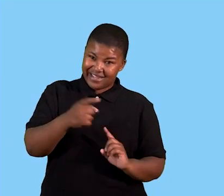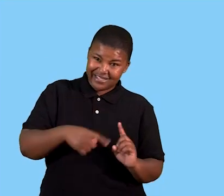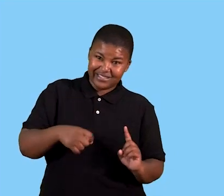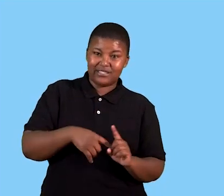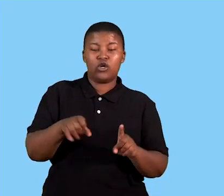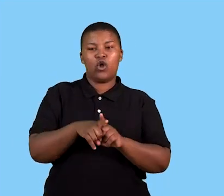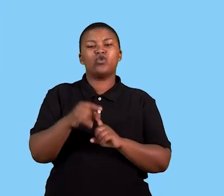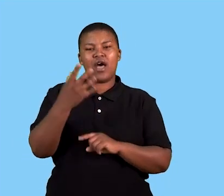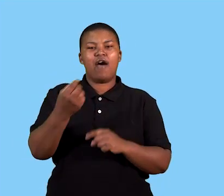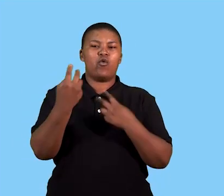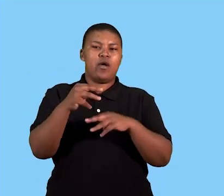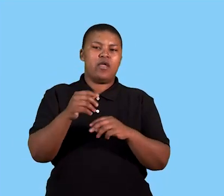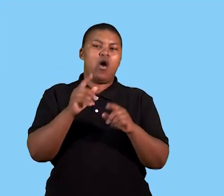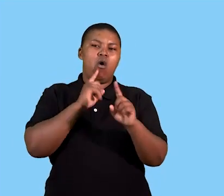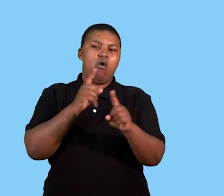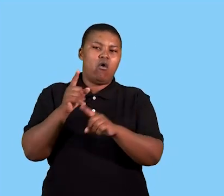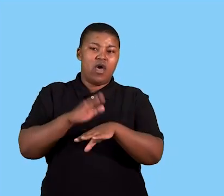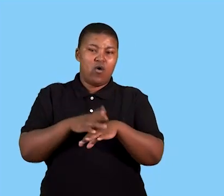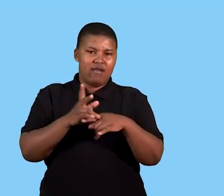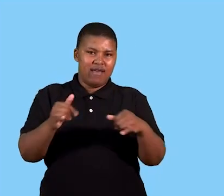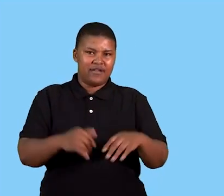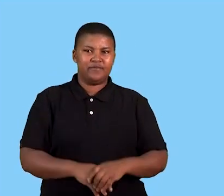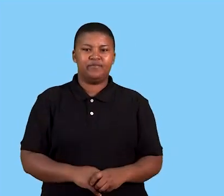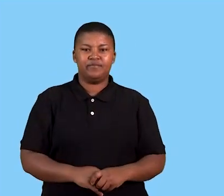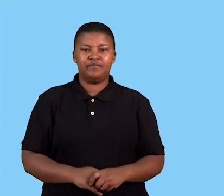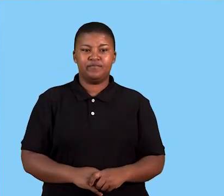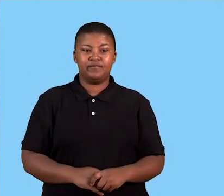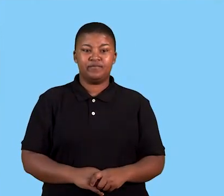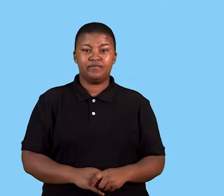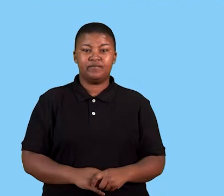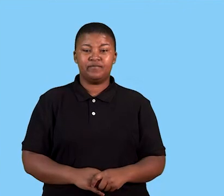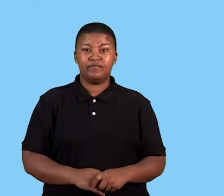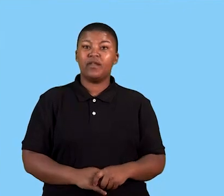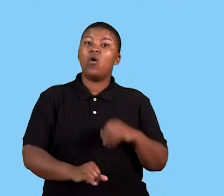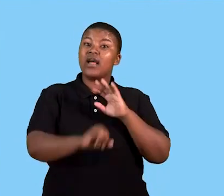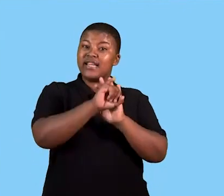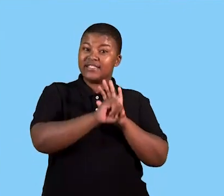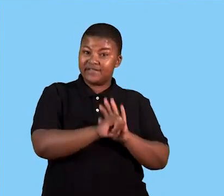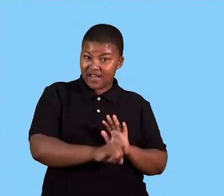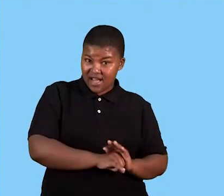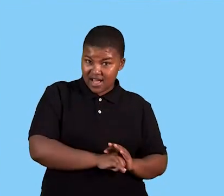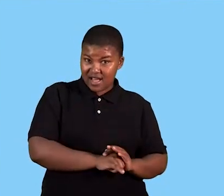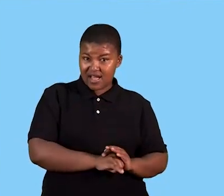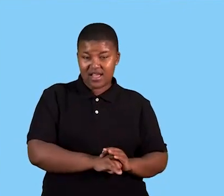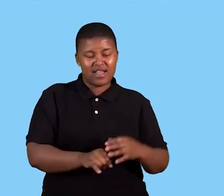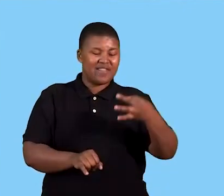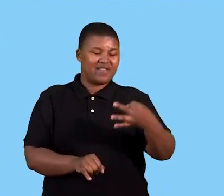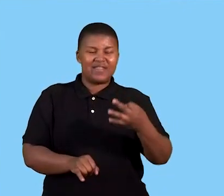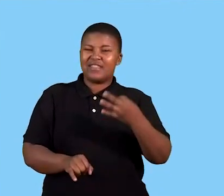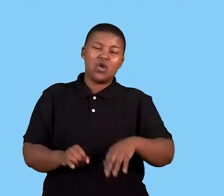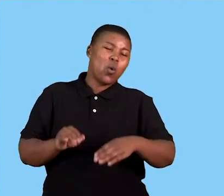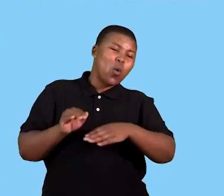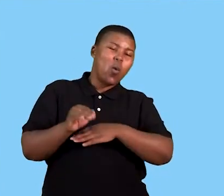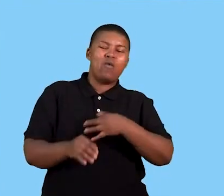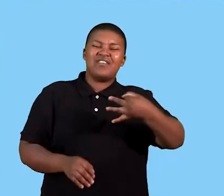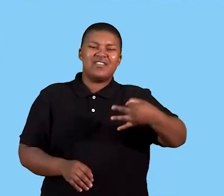where online orders can be placed. So identify means we have to get the answer out of the scenario. Only 3,